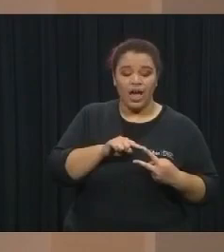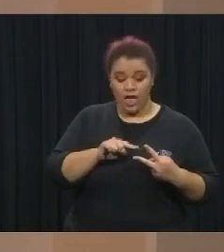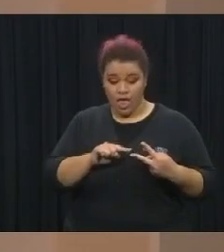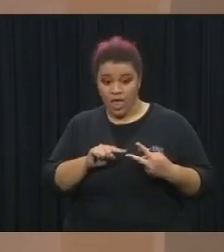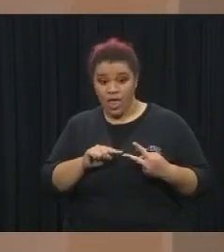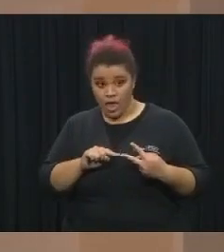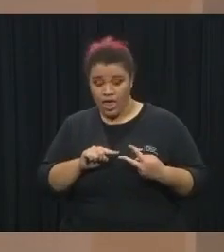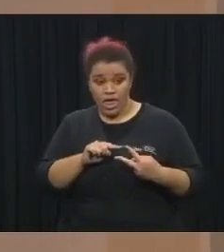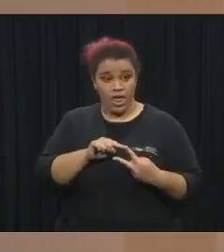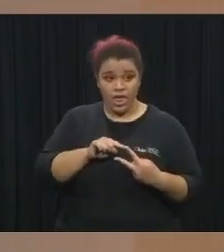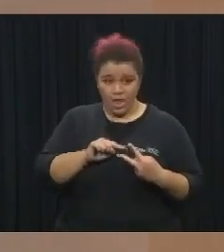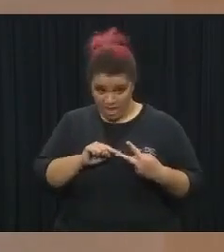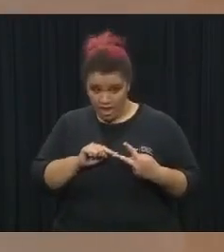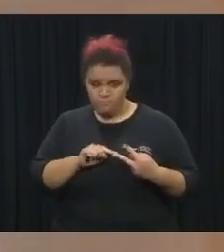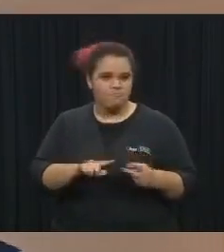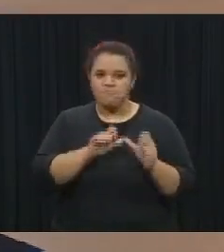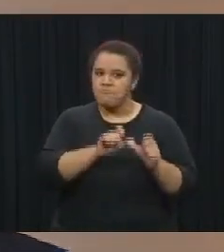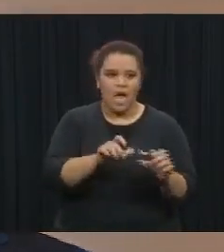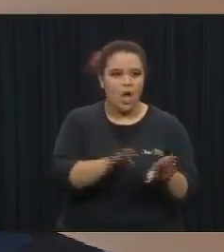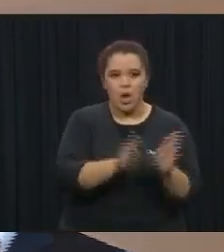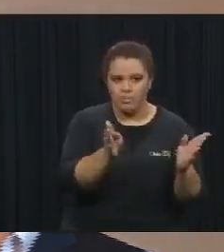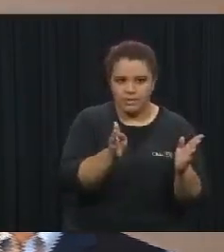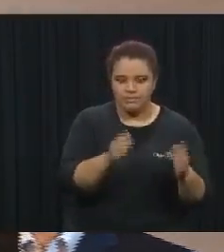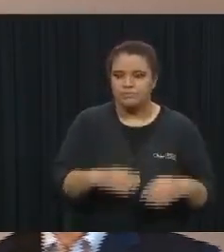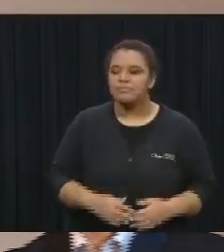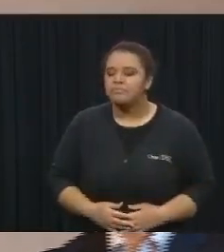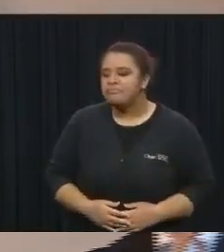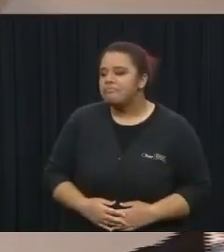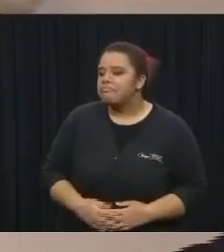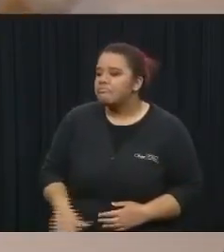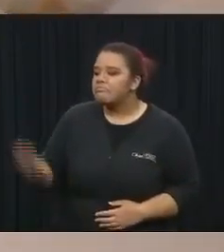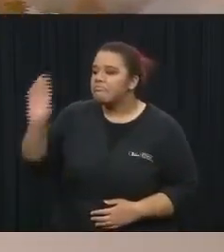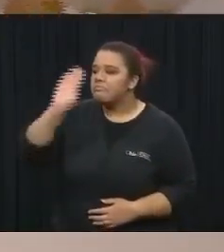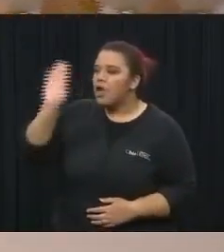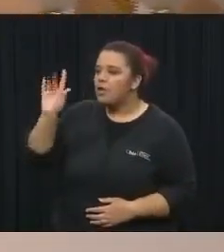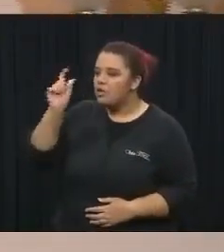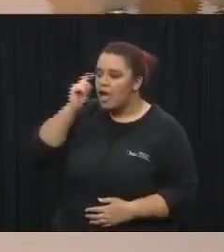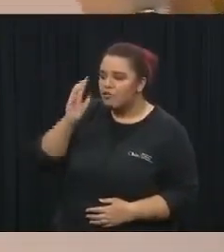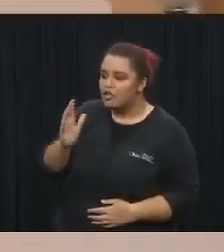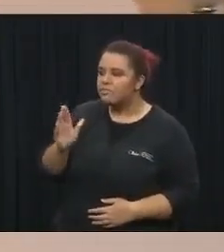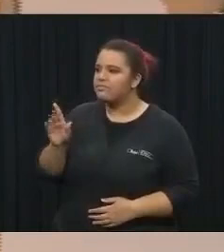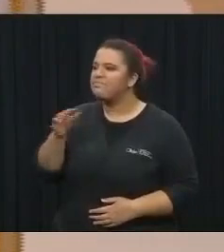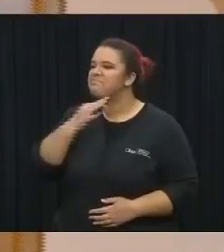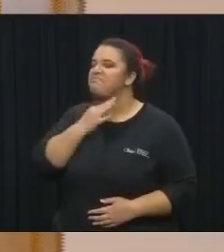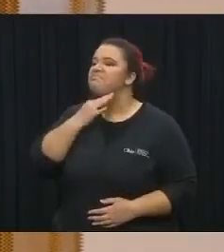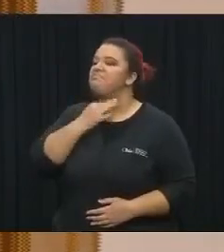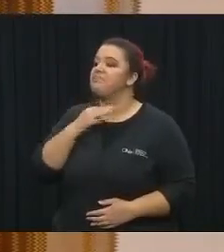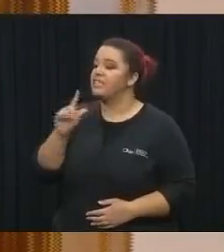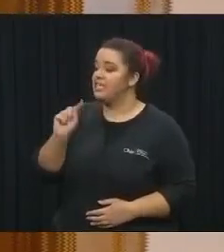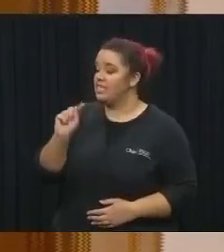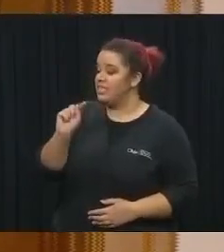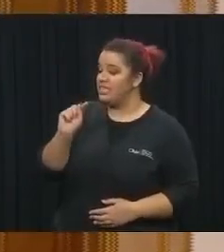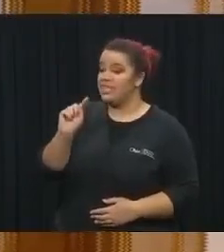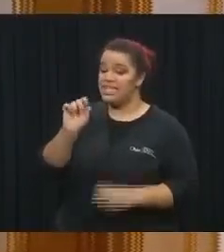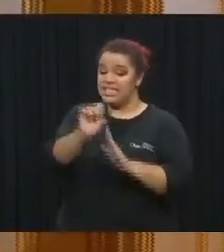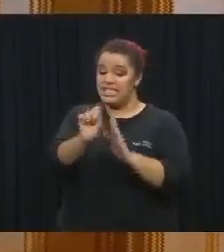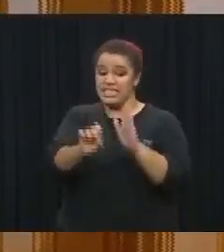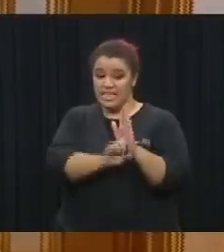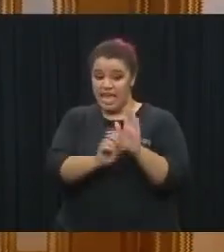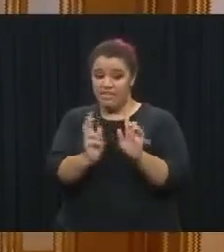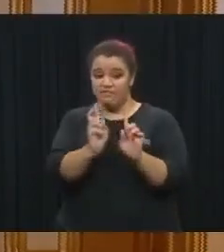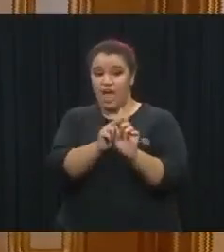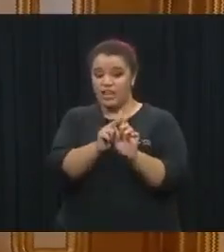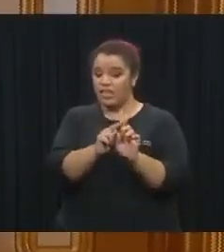Governor, this is Shane Stegmiller with Hannah News Service. Do you expect to delay the state filing deadline for taxes like the federal government